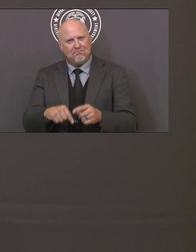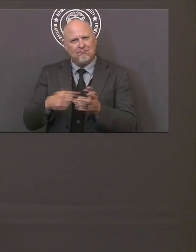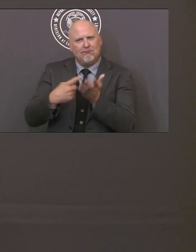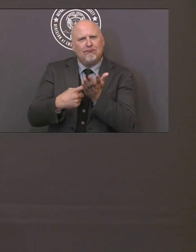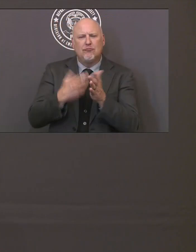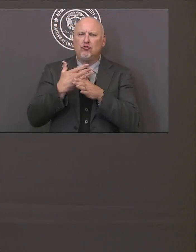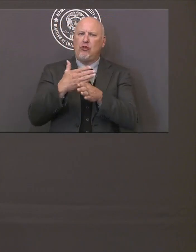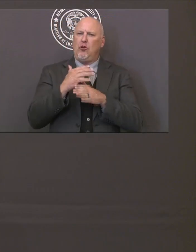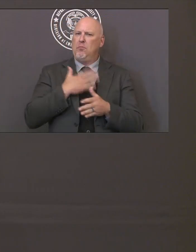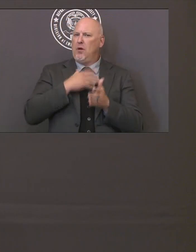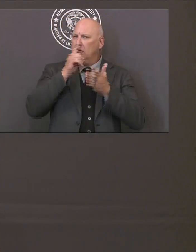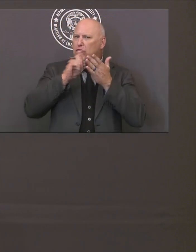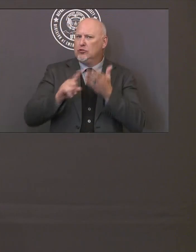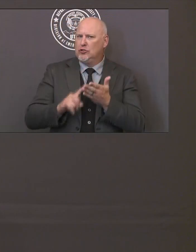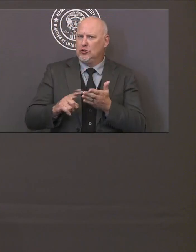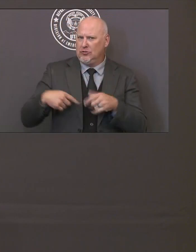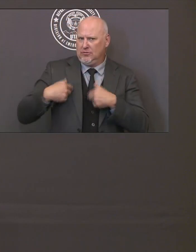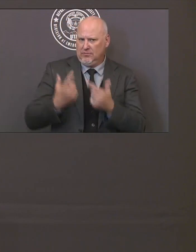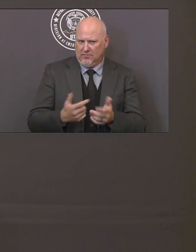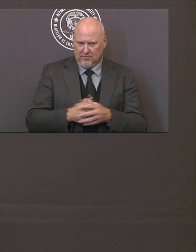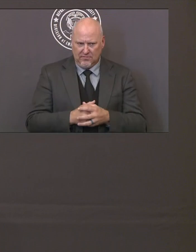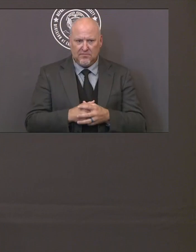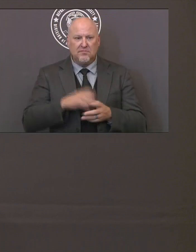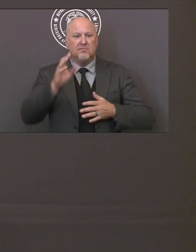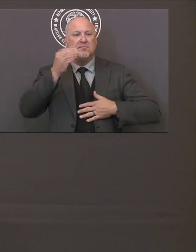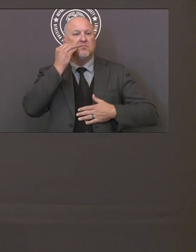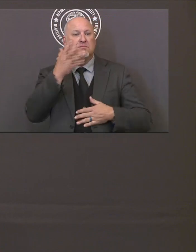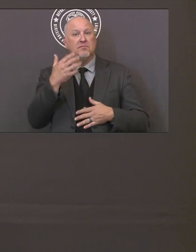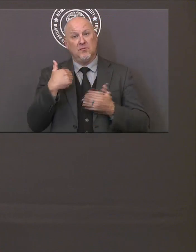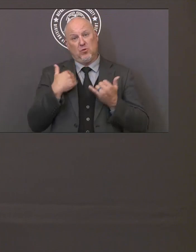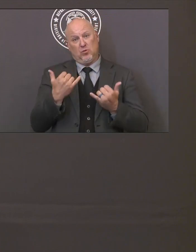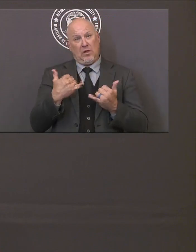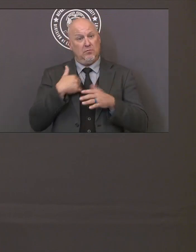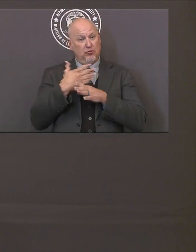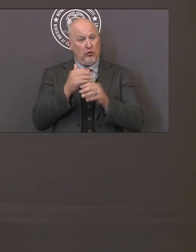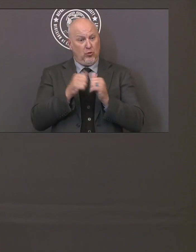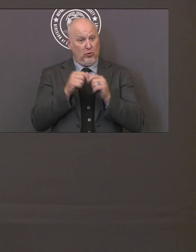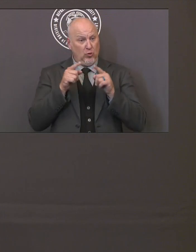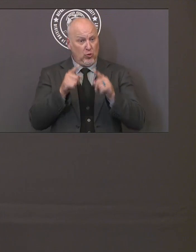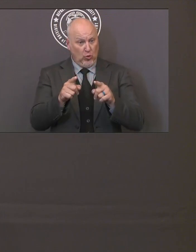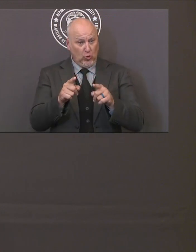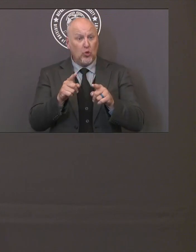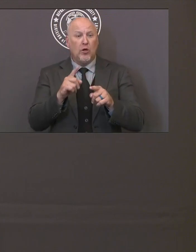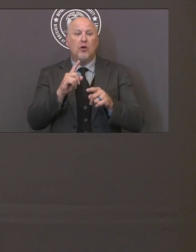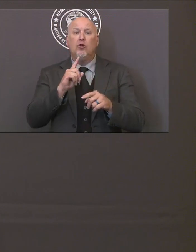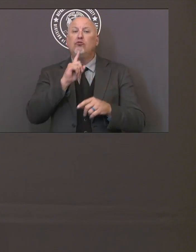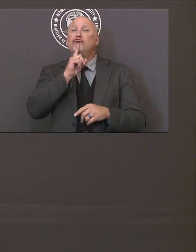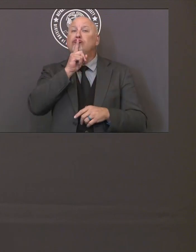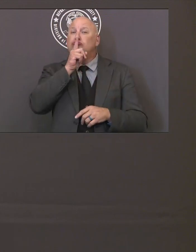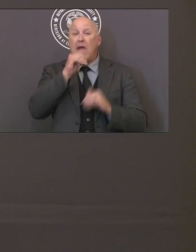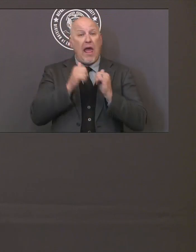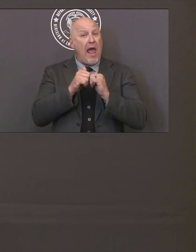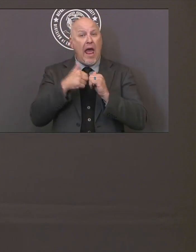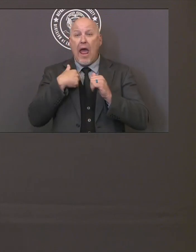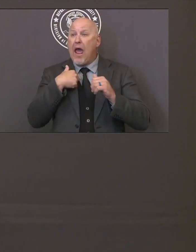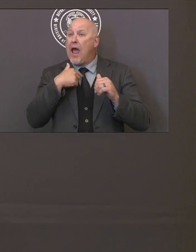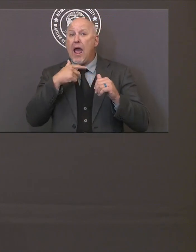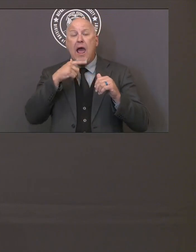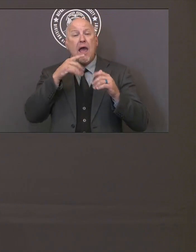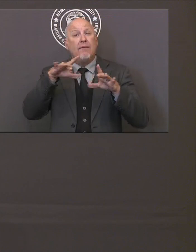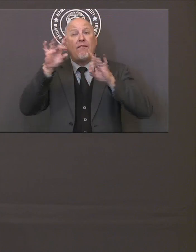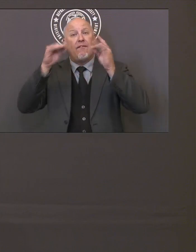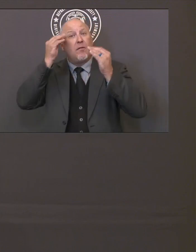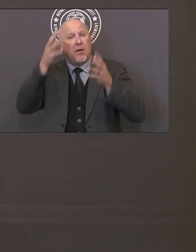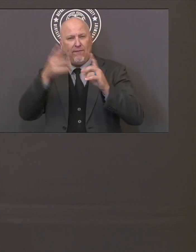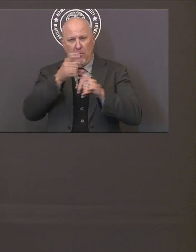This research that I'm presenting today is based on over 130 scientific studies associated with COVID-19 and the